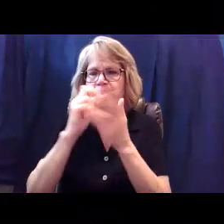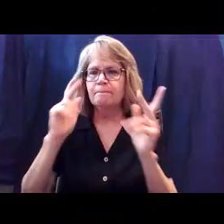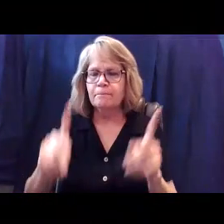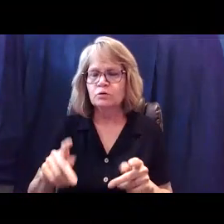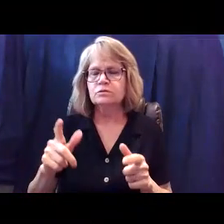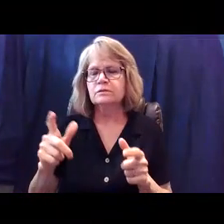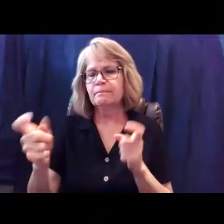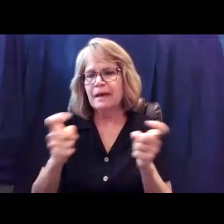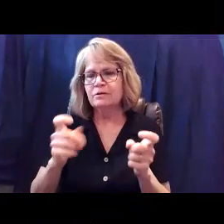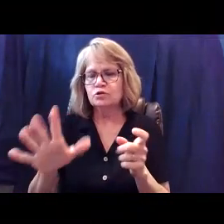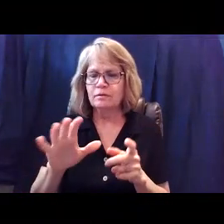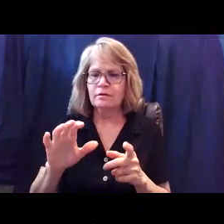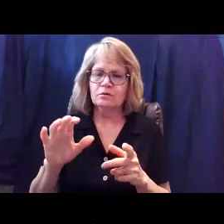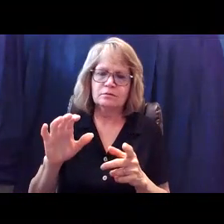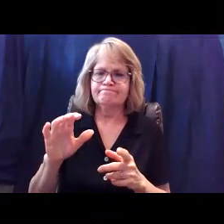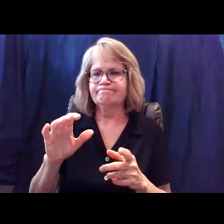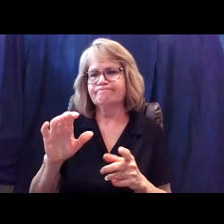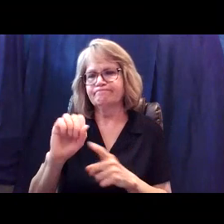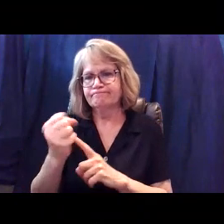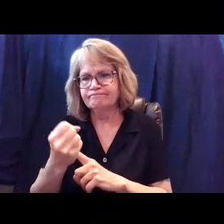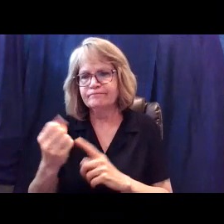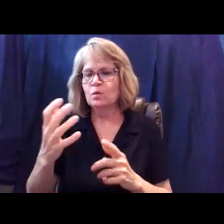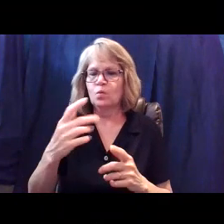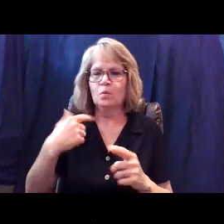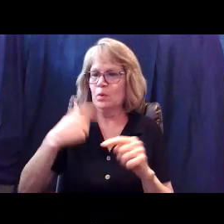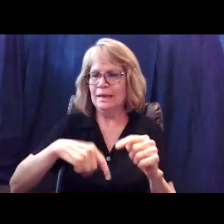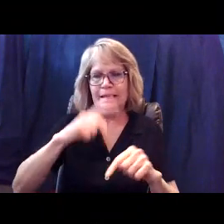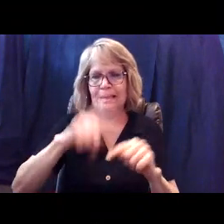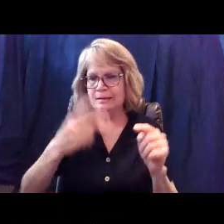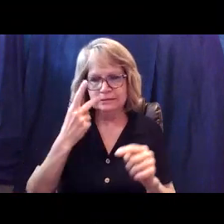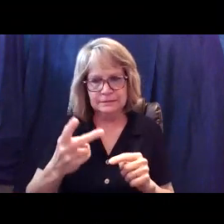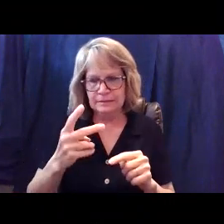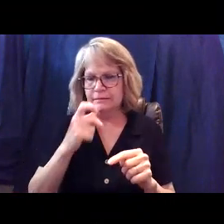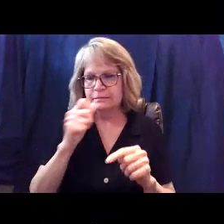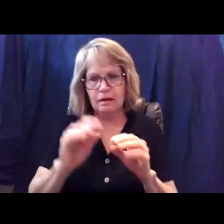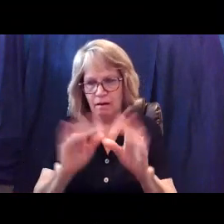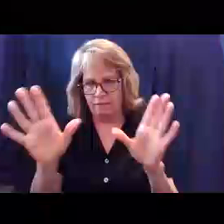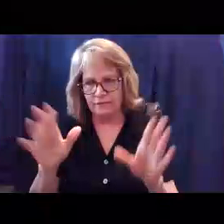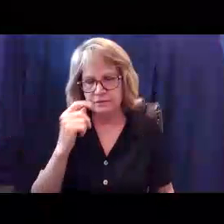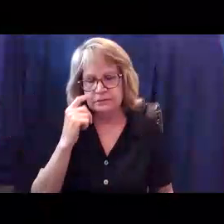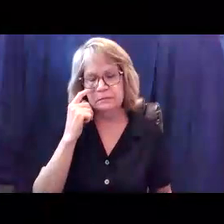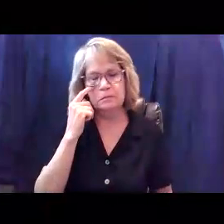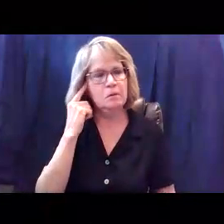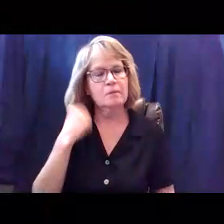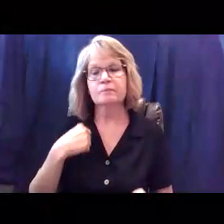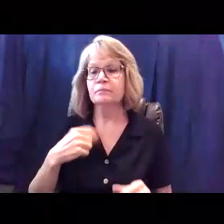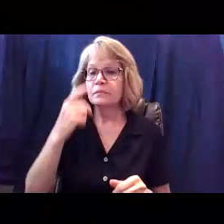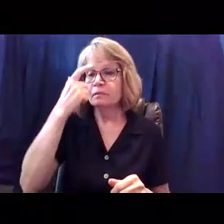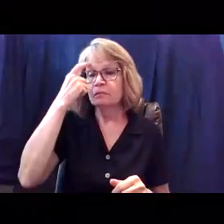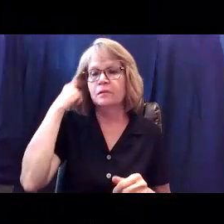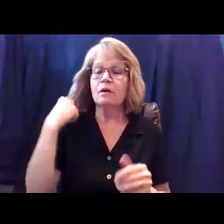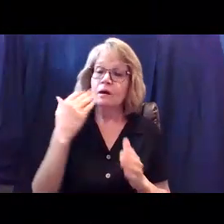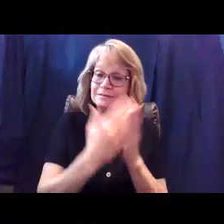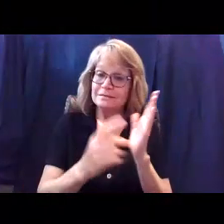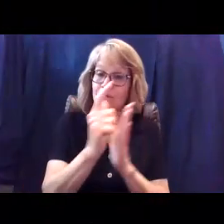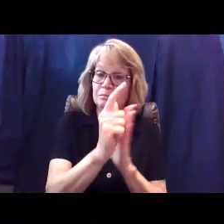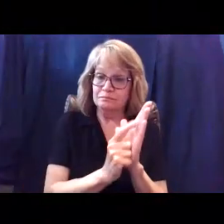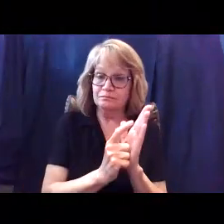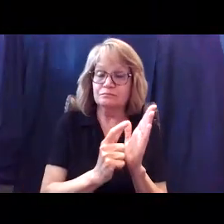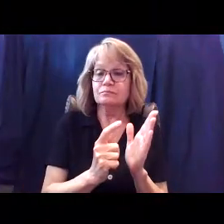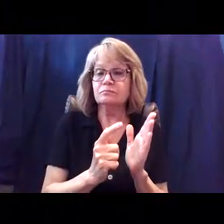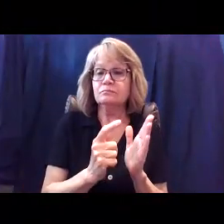condition that we cannot see and is not obvious. Now, I want to highlight that there was some legislation that was